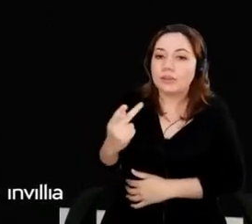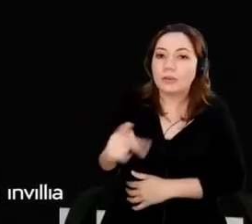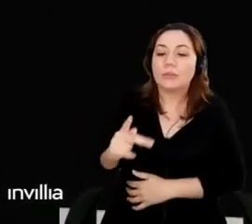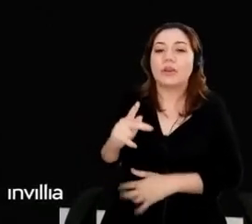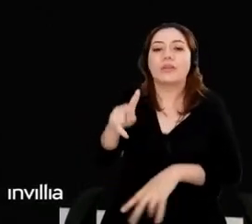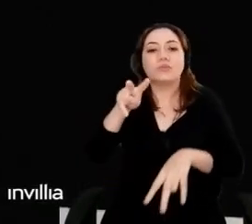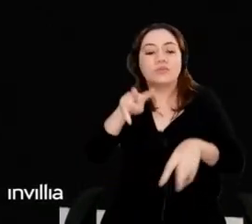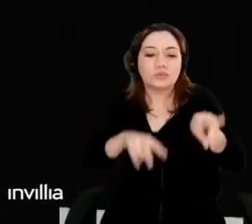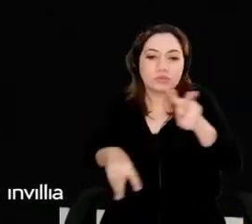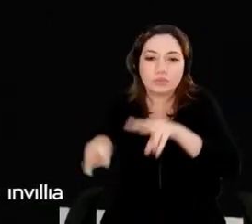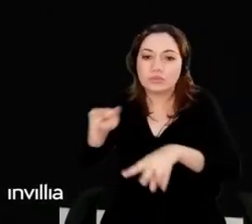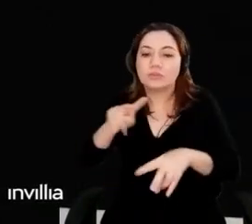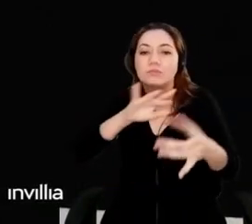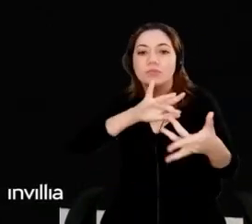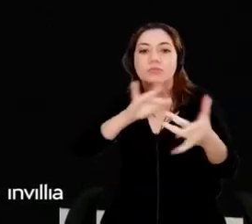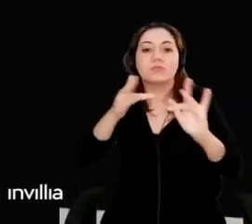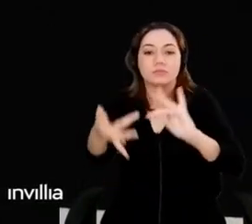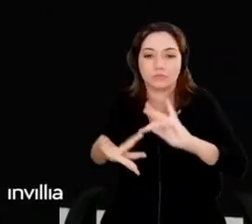interfaces.